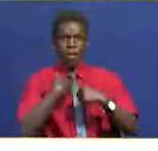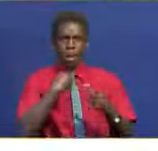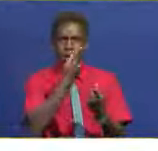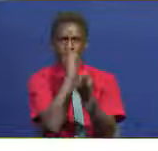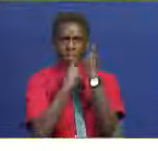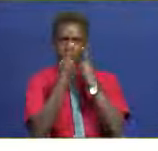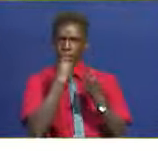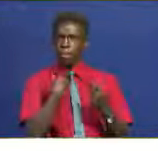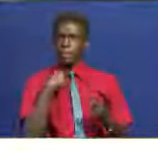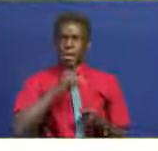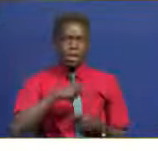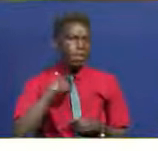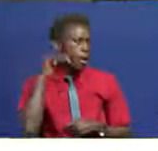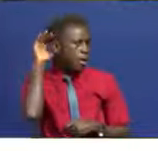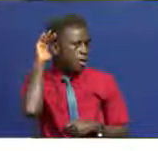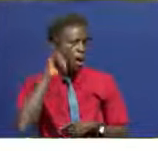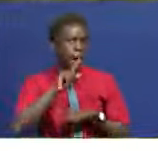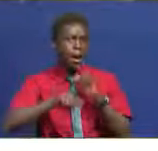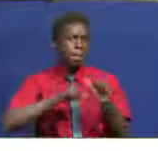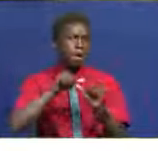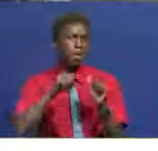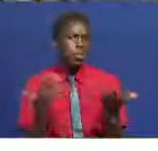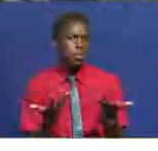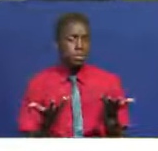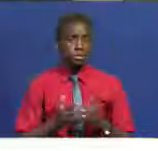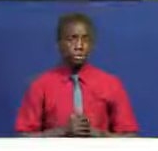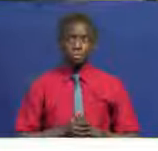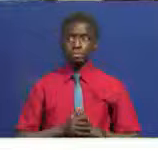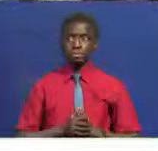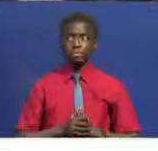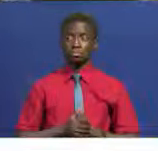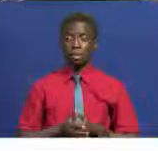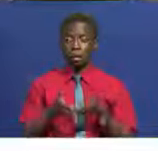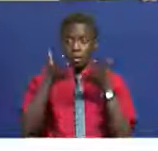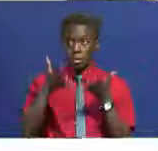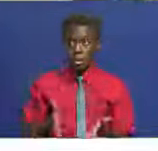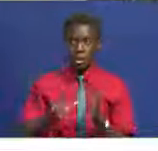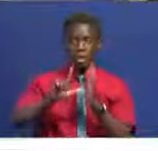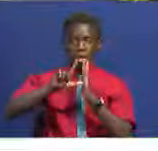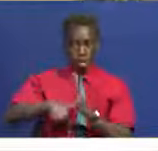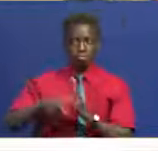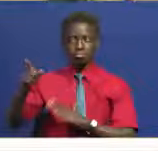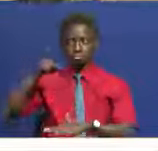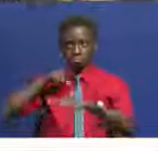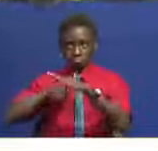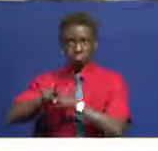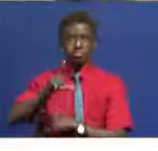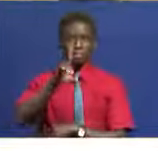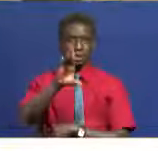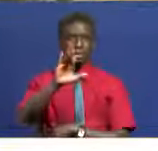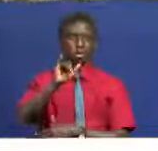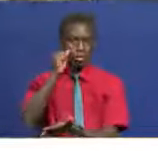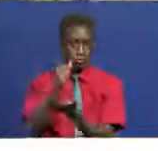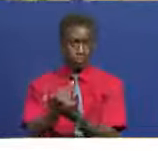hear what that is about. He will then make his way inside the premises. That vehicle behind